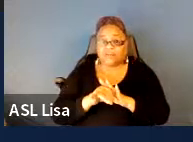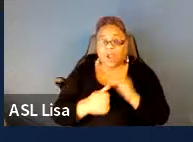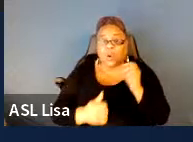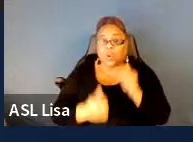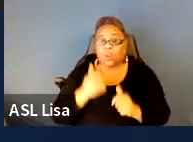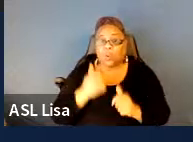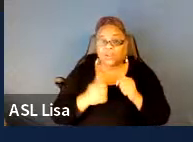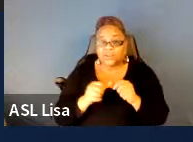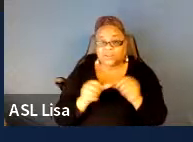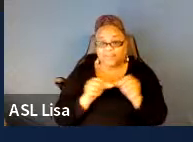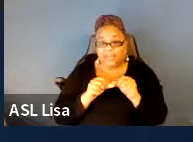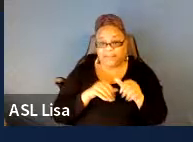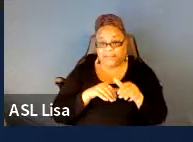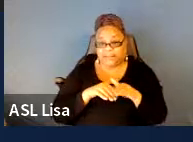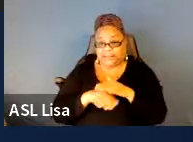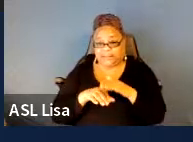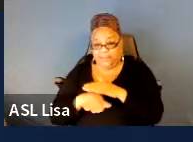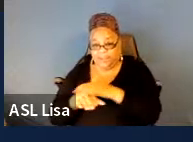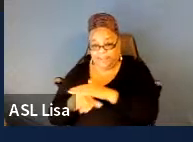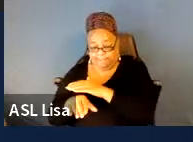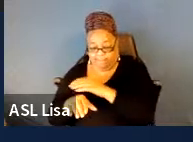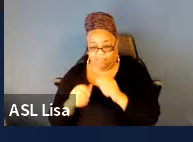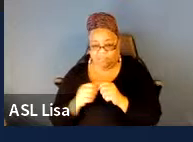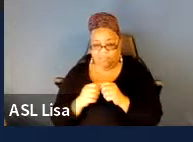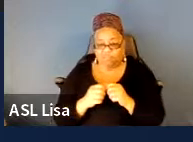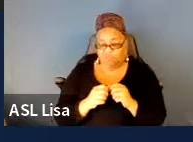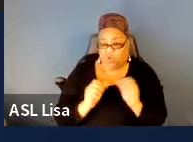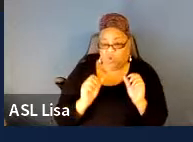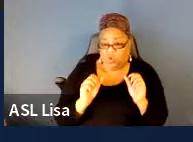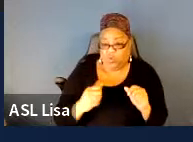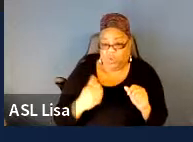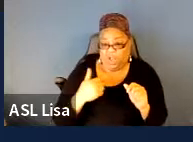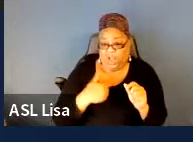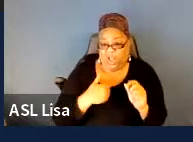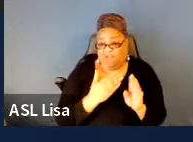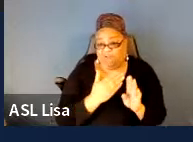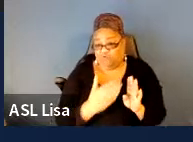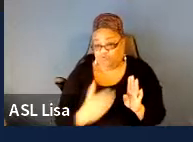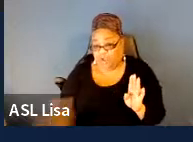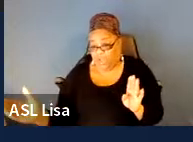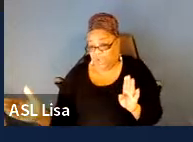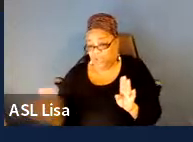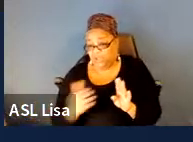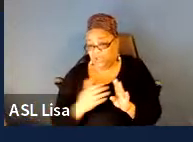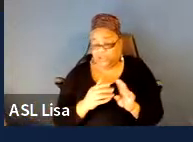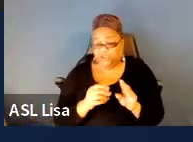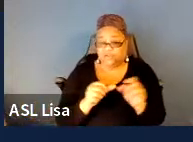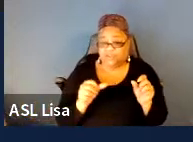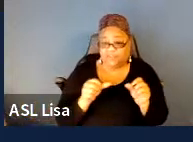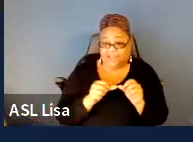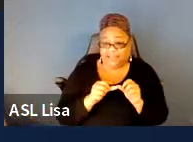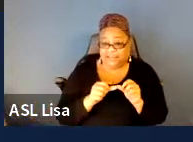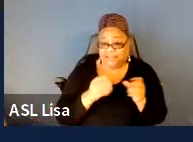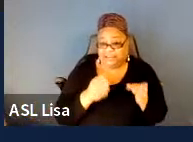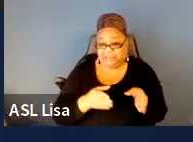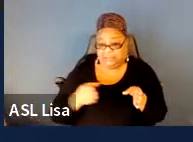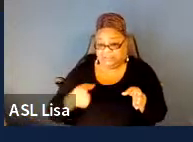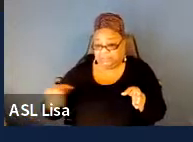accessible. So you could have a range of spaces, and if you were to put signs